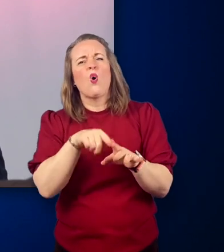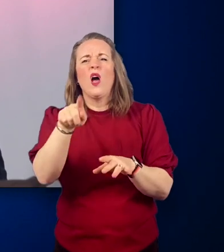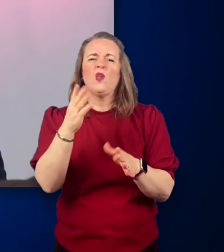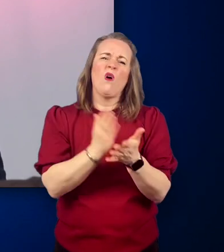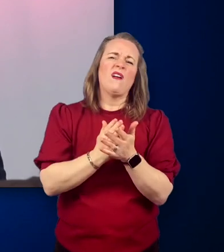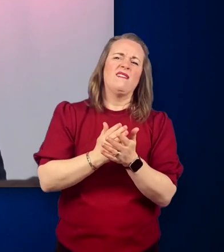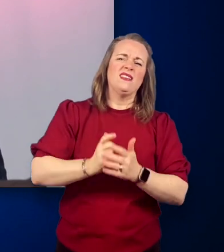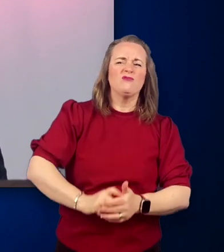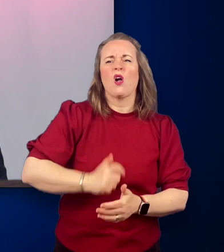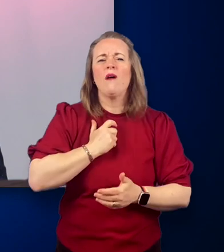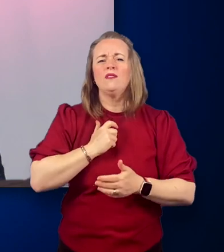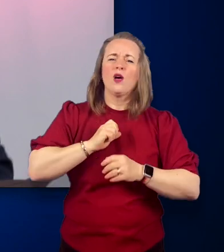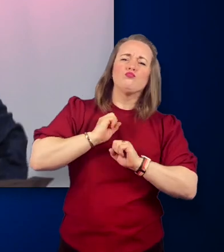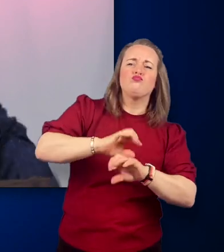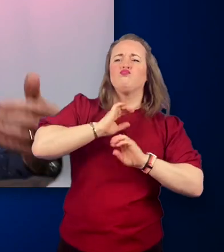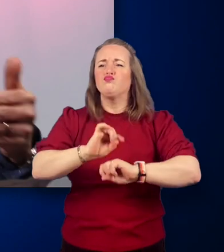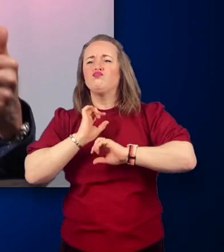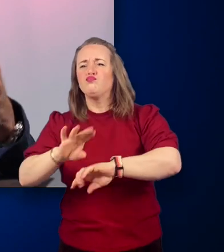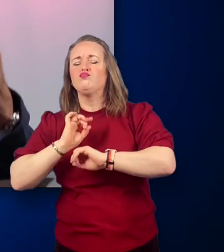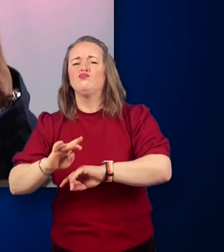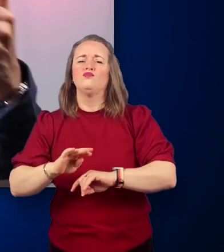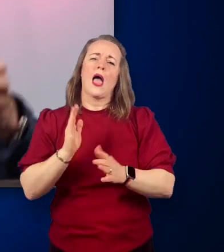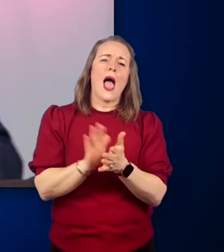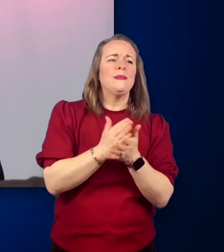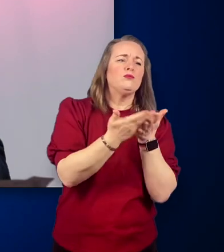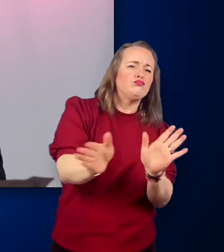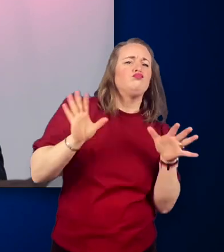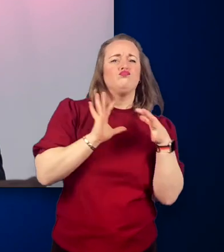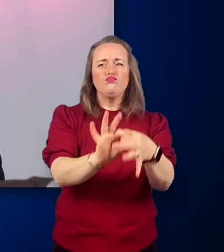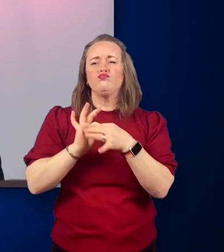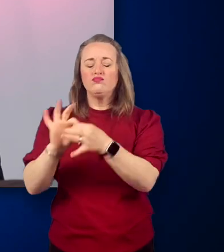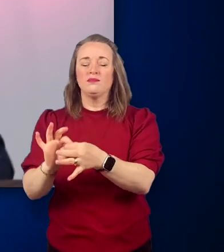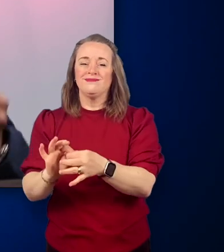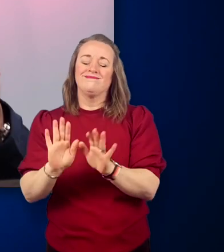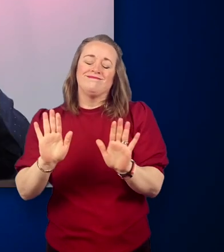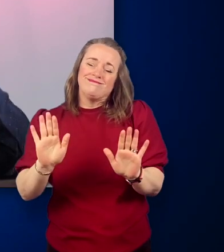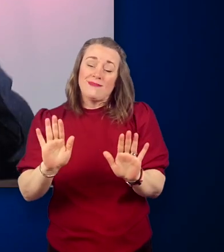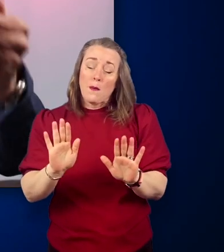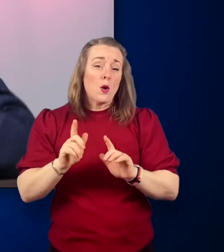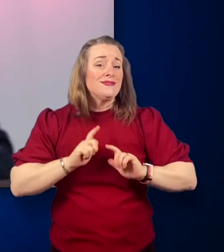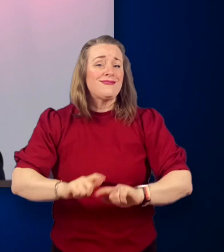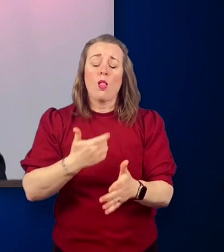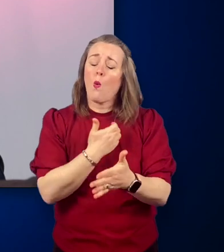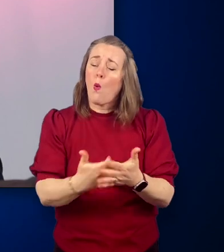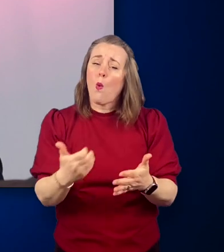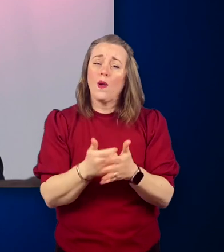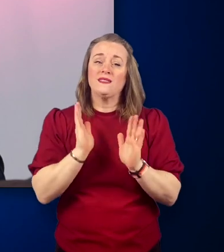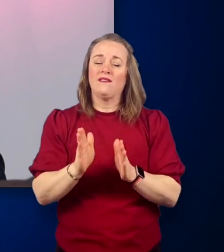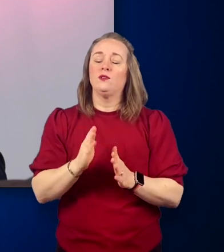resurrection. No, but you still need to take a step of faith. You're always fearful of